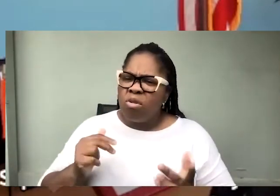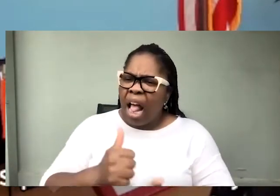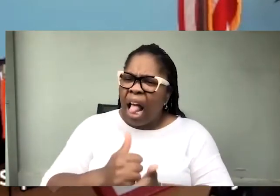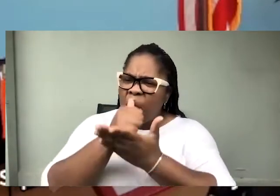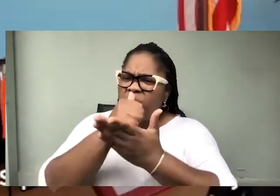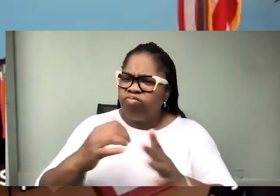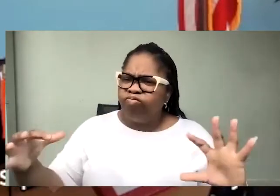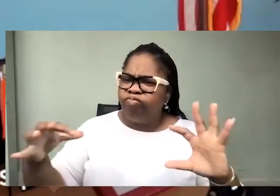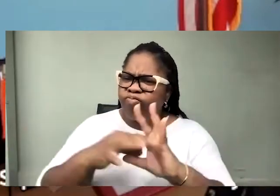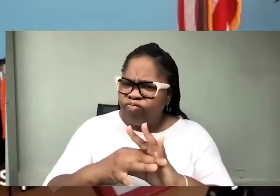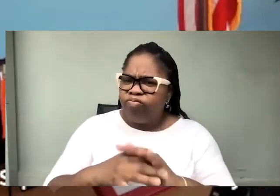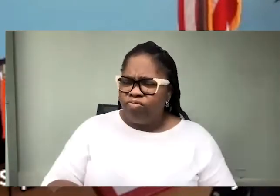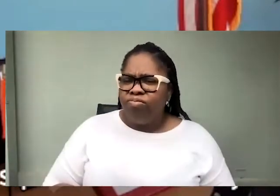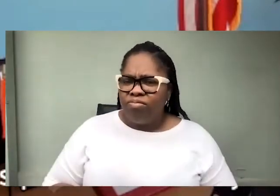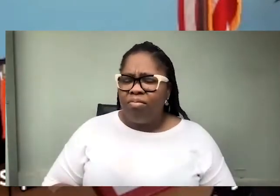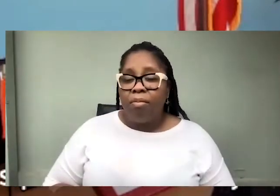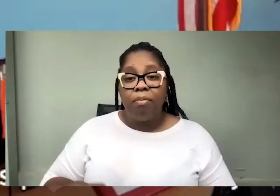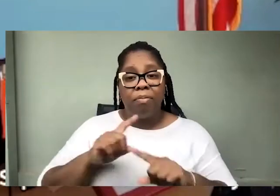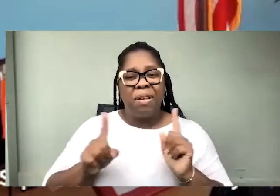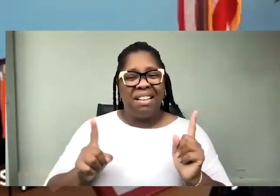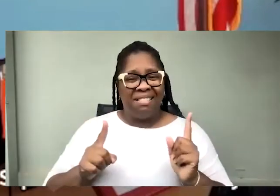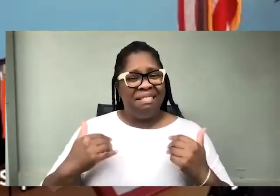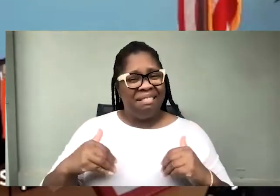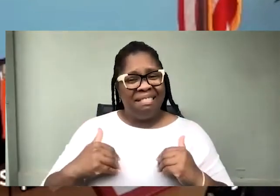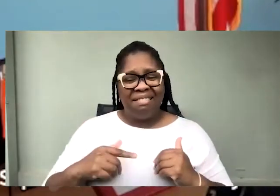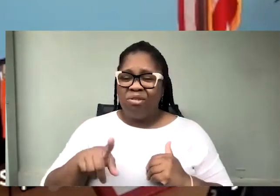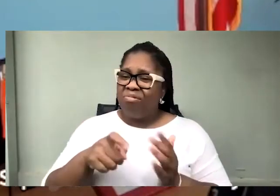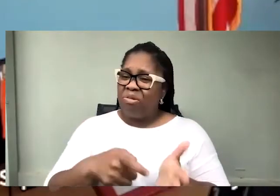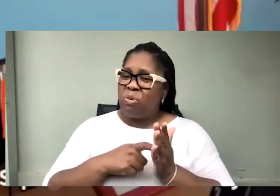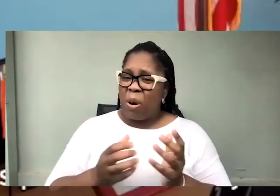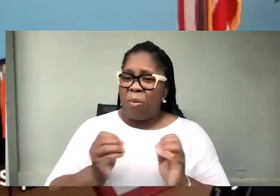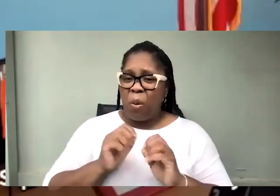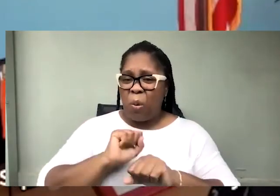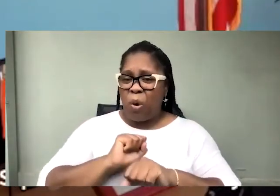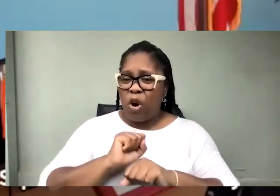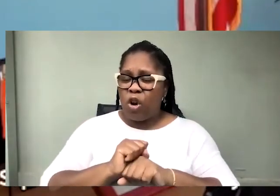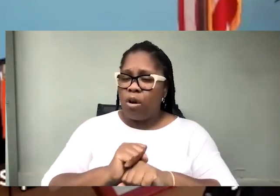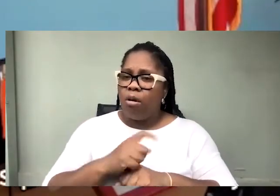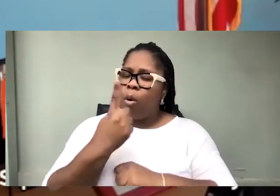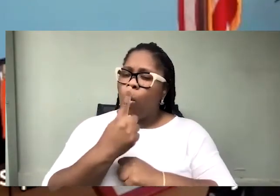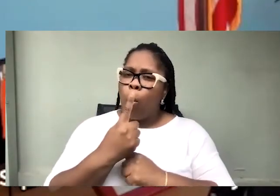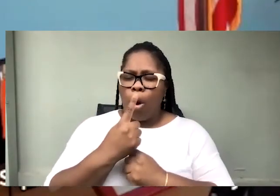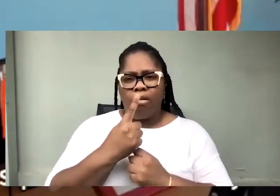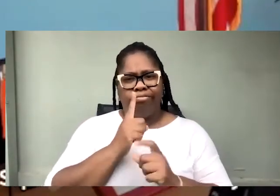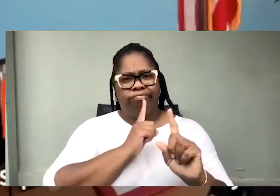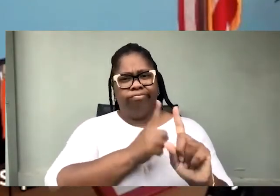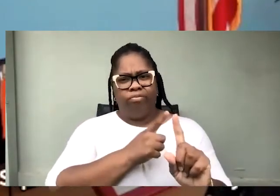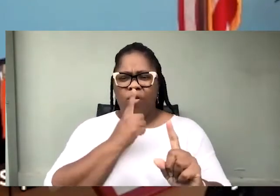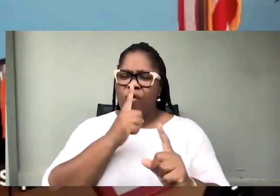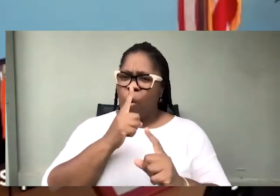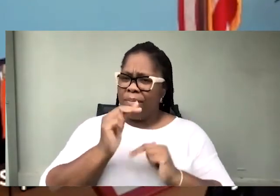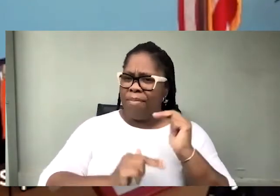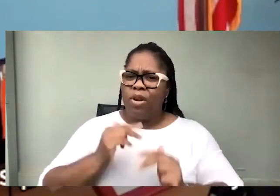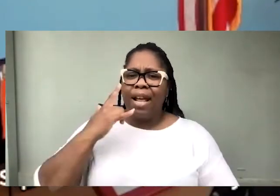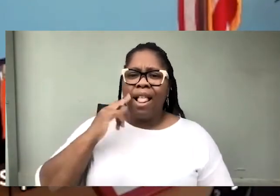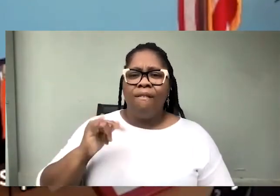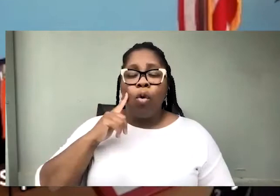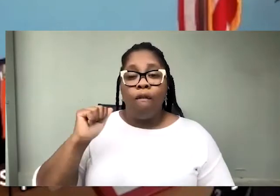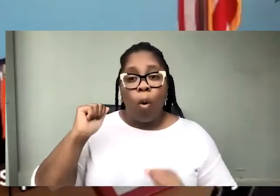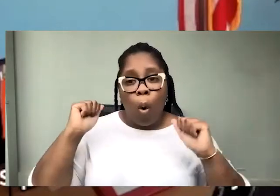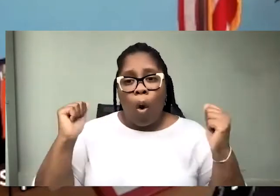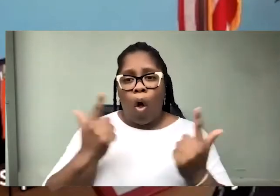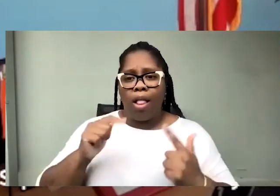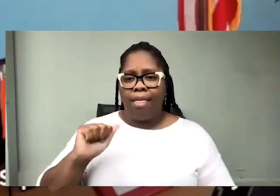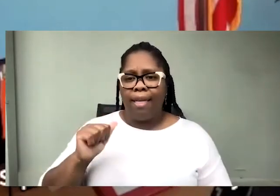technical divide. But much more work can be done. A cornerstone of building a California for all ages